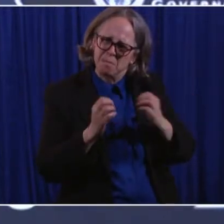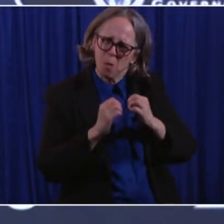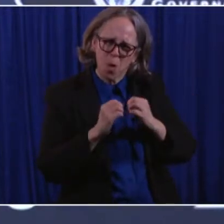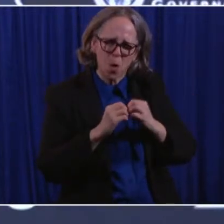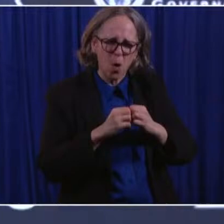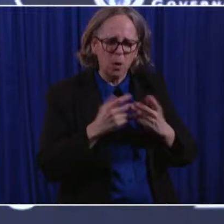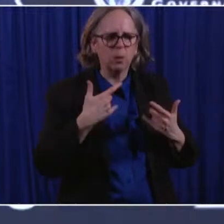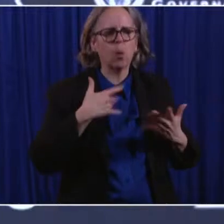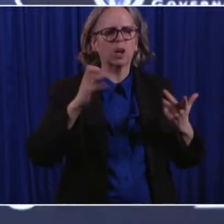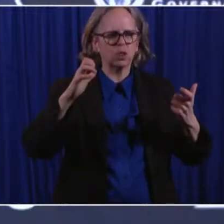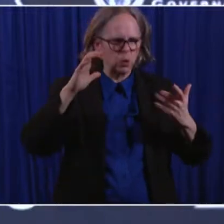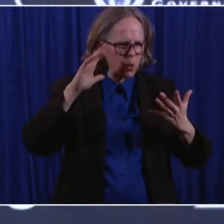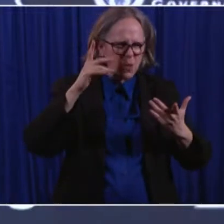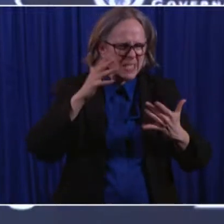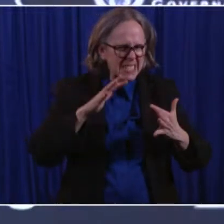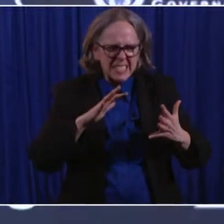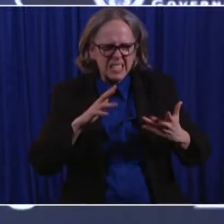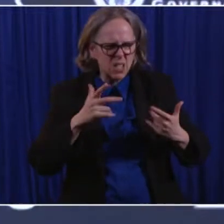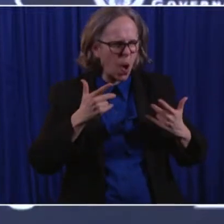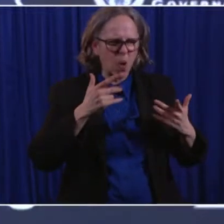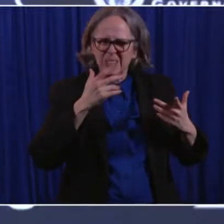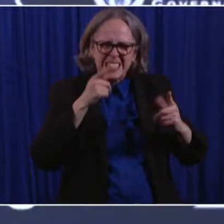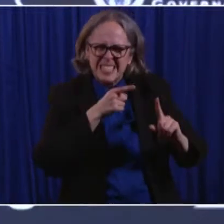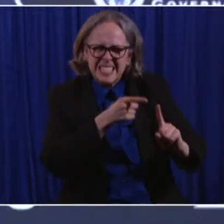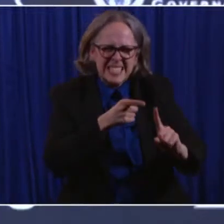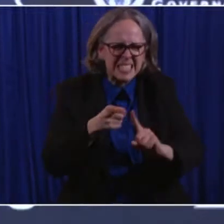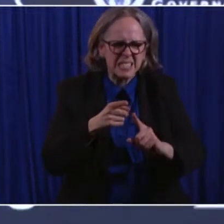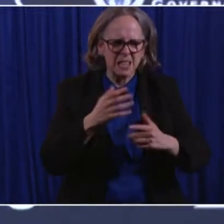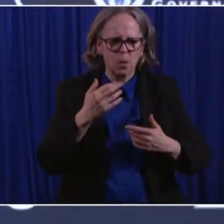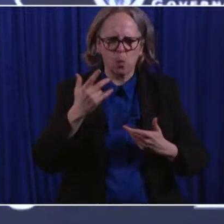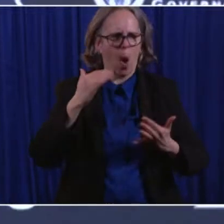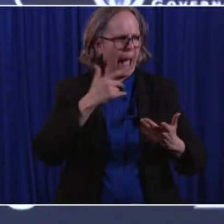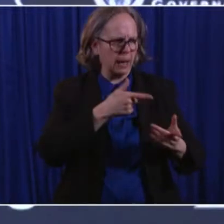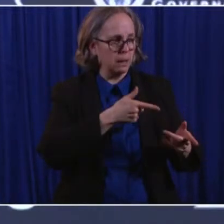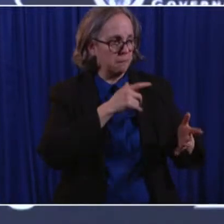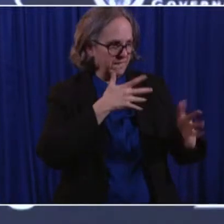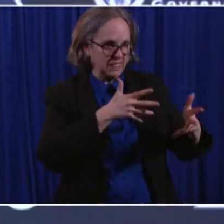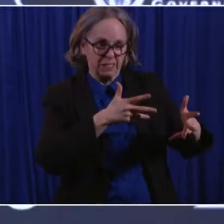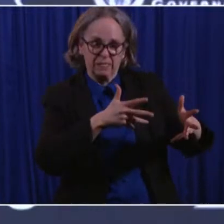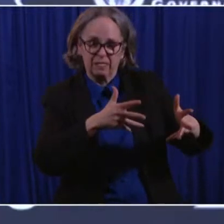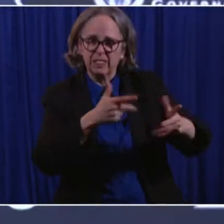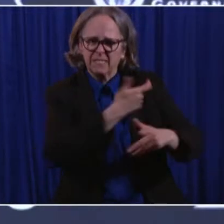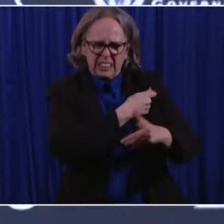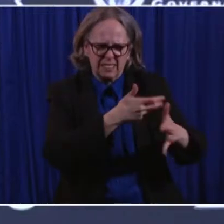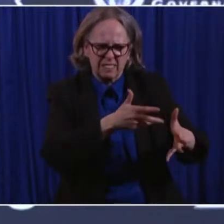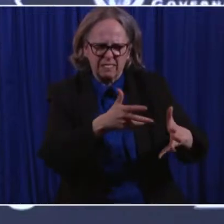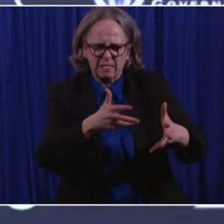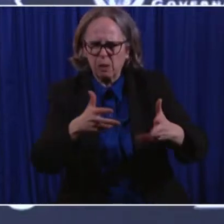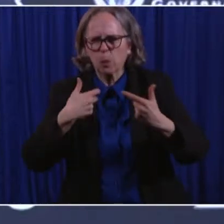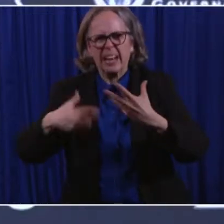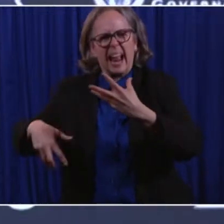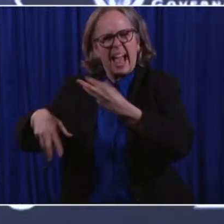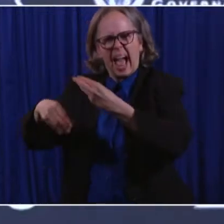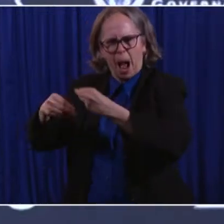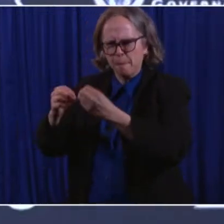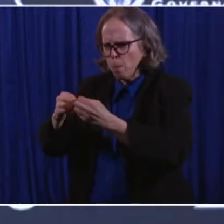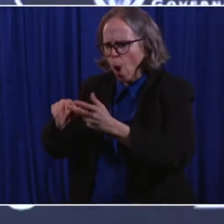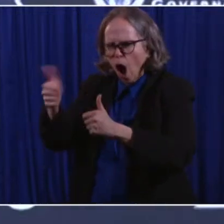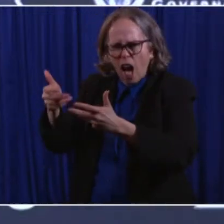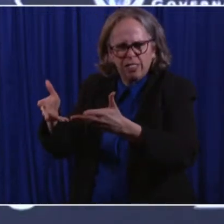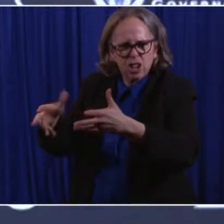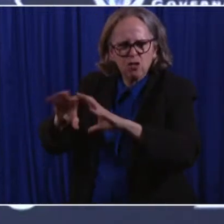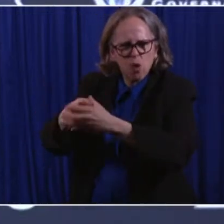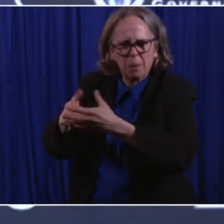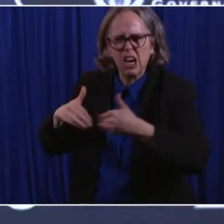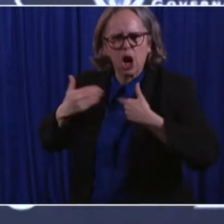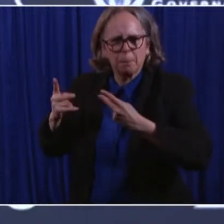be as much. And look, we hope and we really encourage the younger groups to get the shot. What